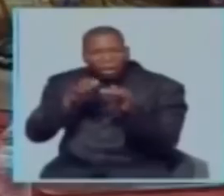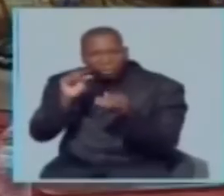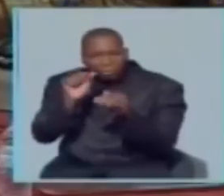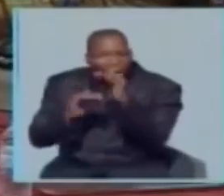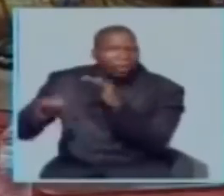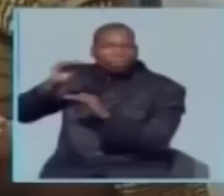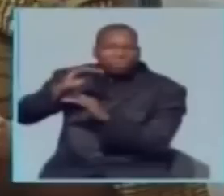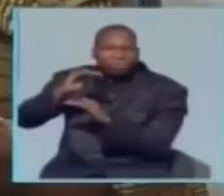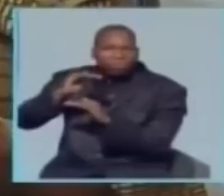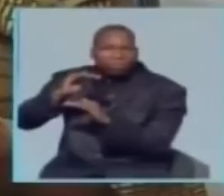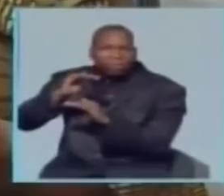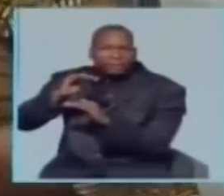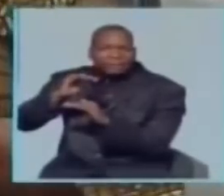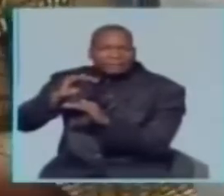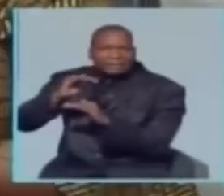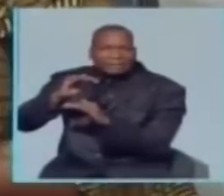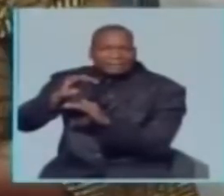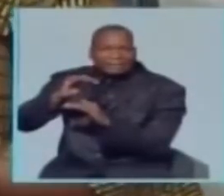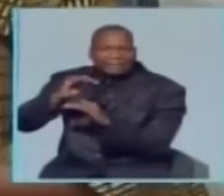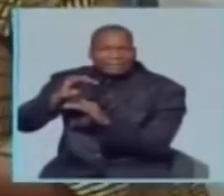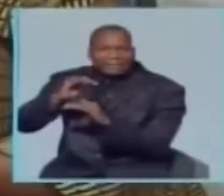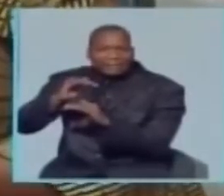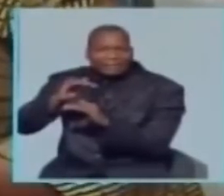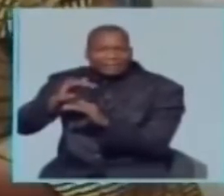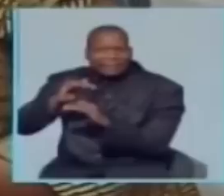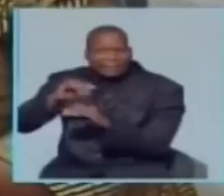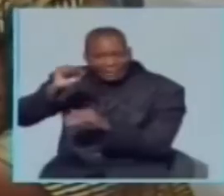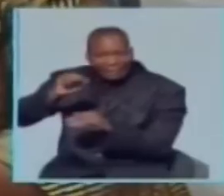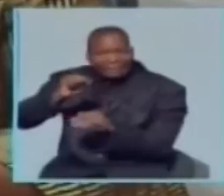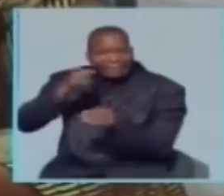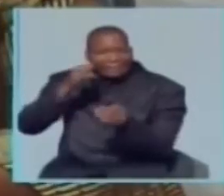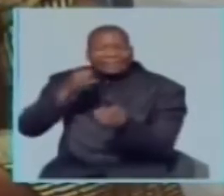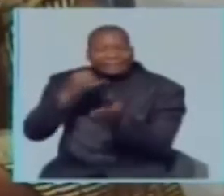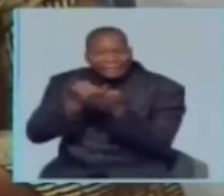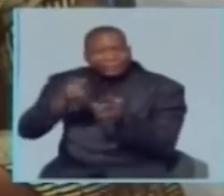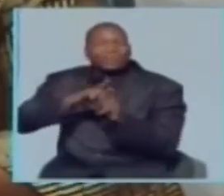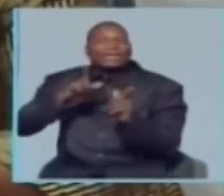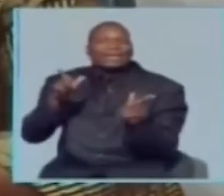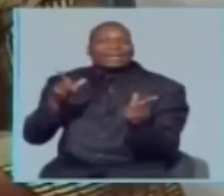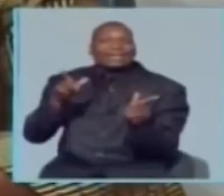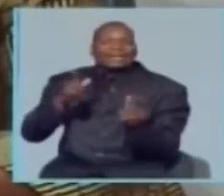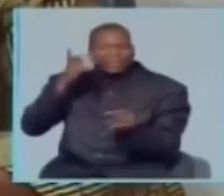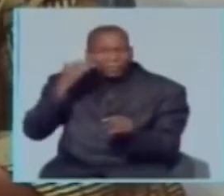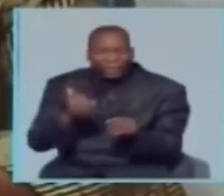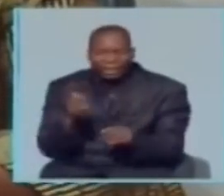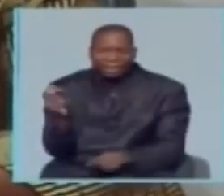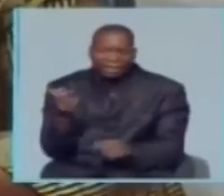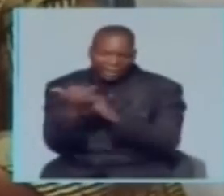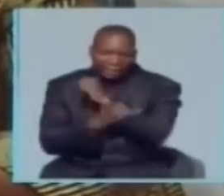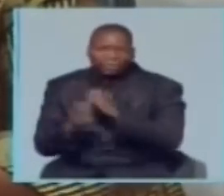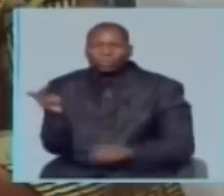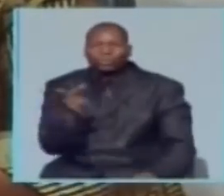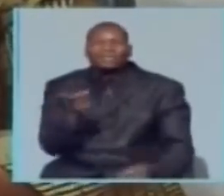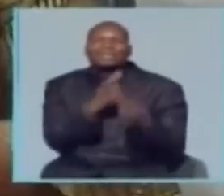be, I mean, it is actually a big issue, so to speak. Mm-hmm. And I think this is why the two countries have been